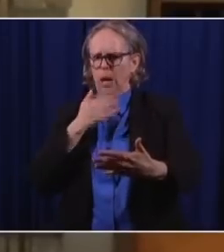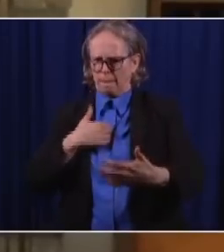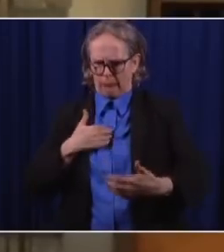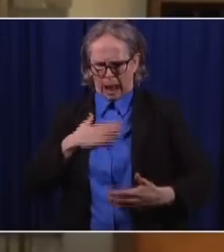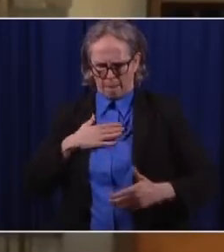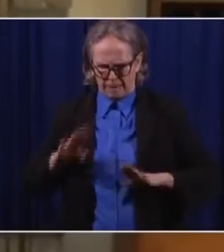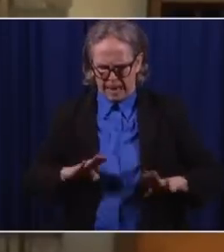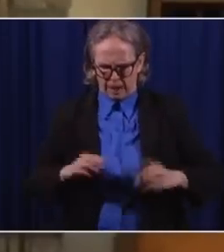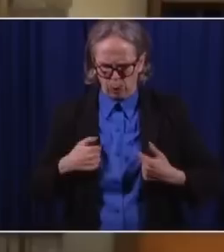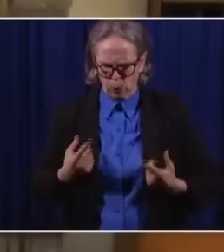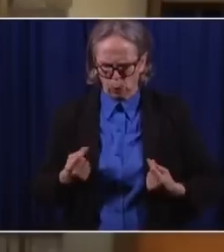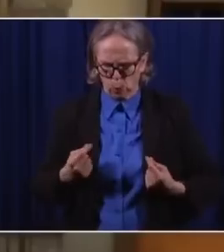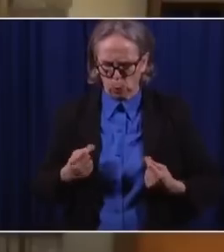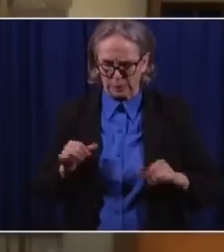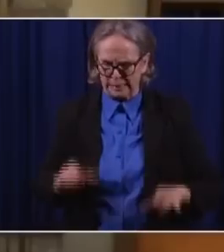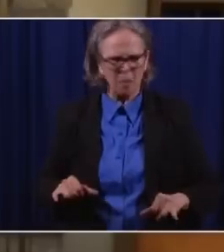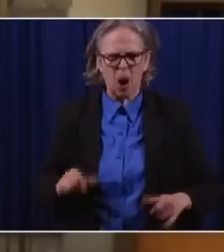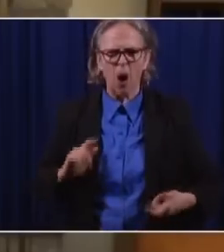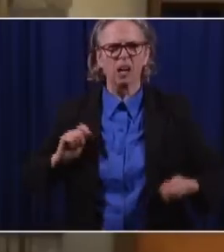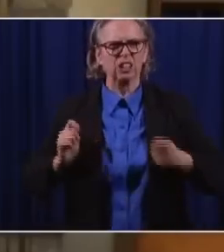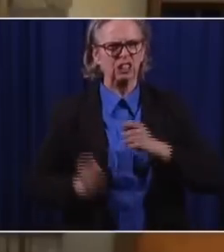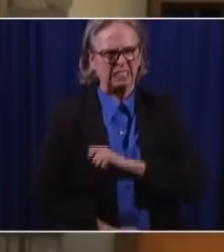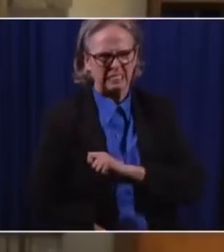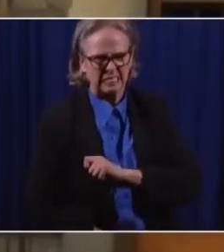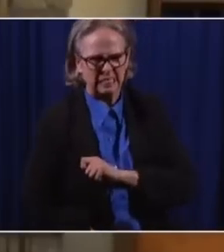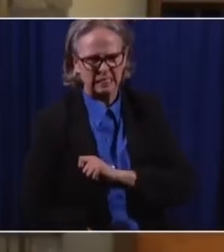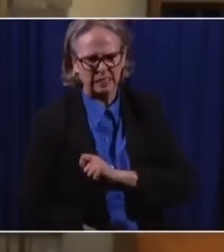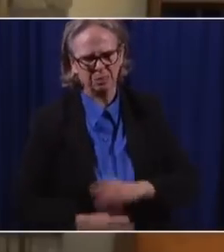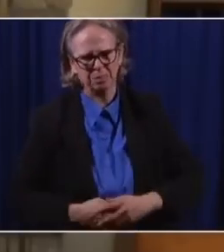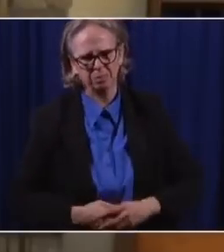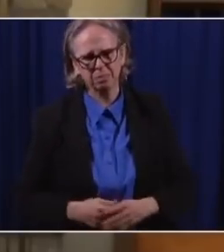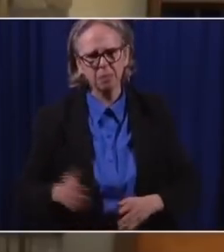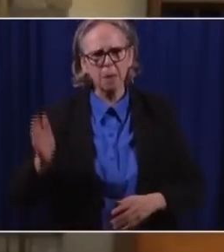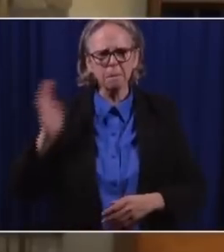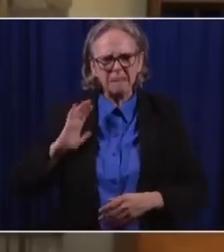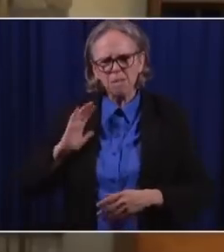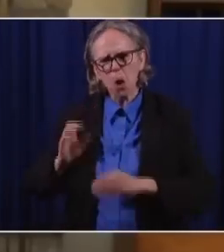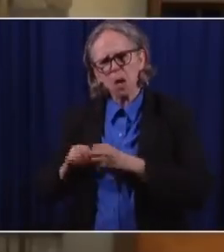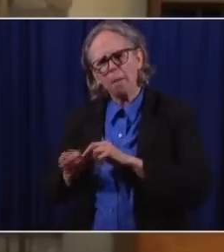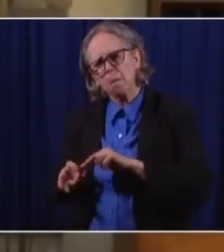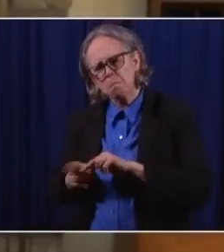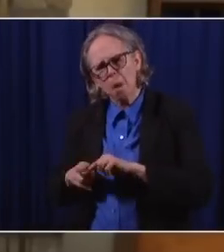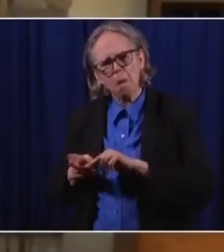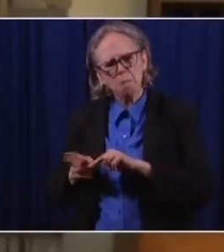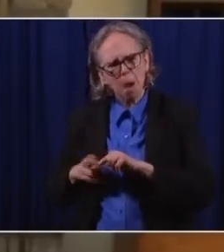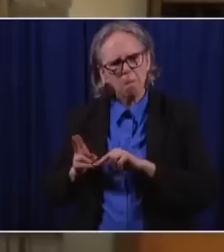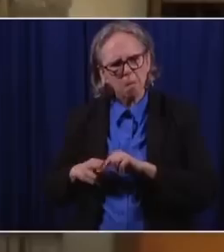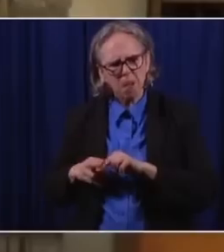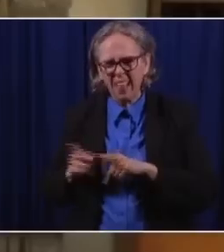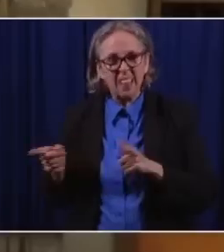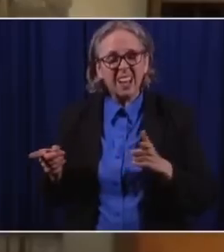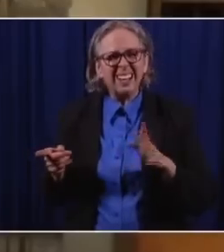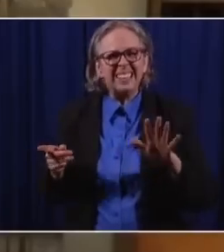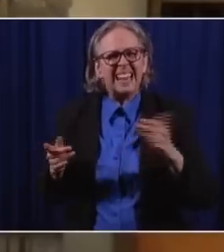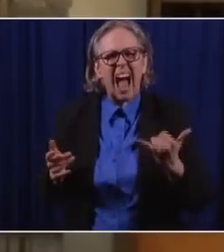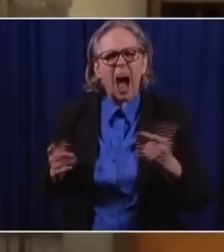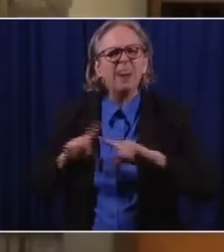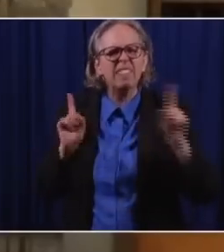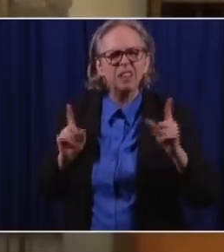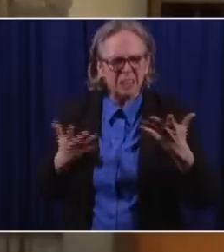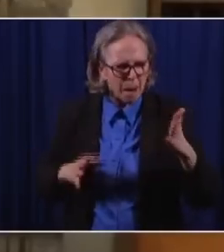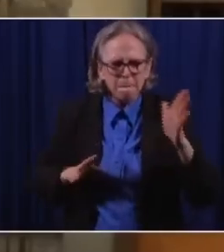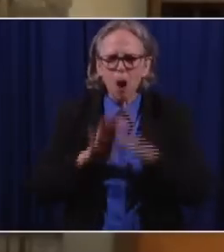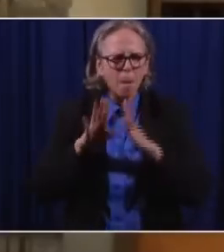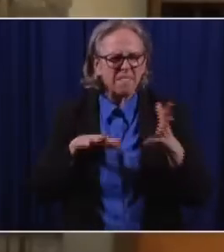up, this fast. It has just skyrocketed from 1,000 cases to close to 5,000